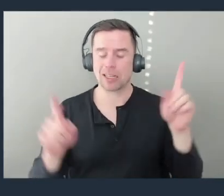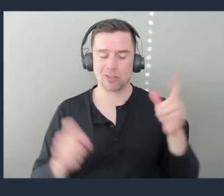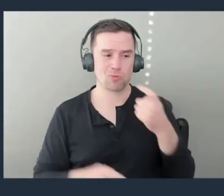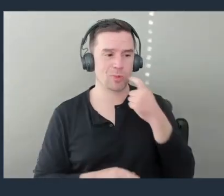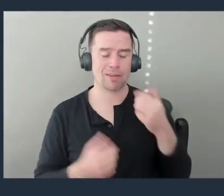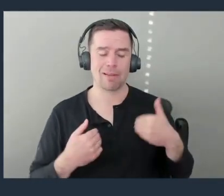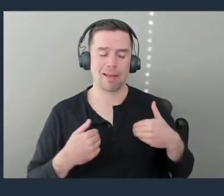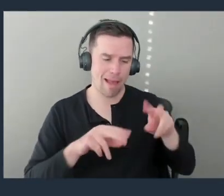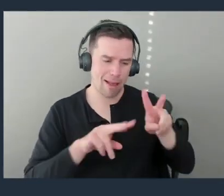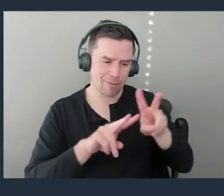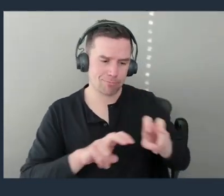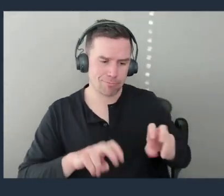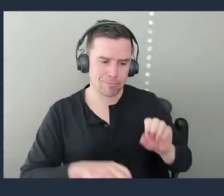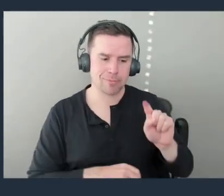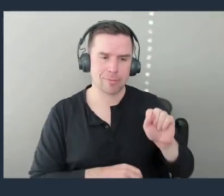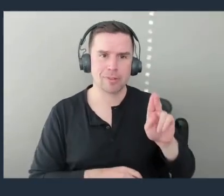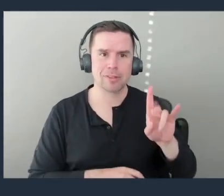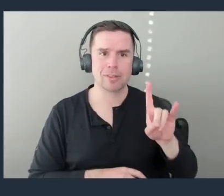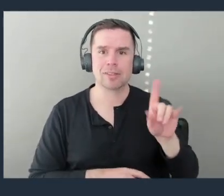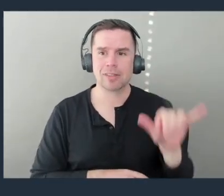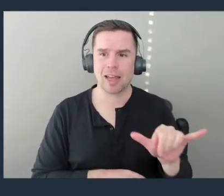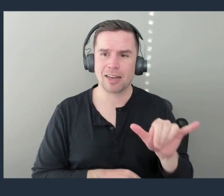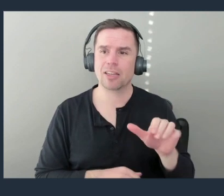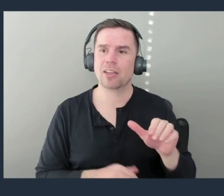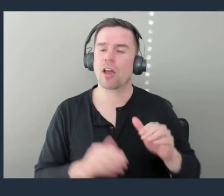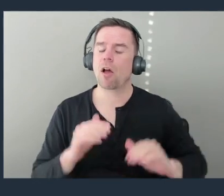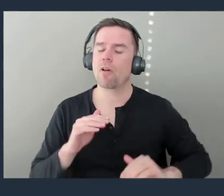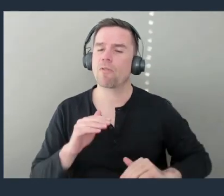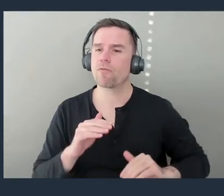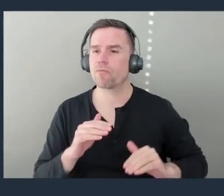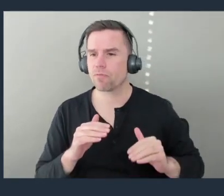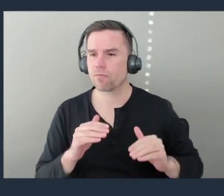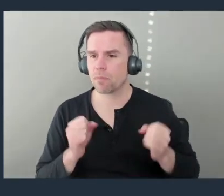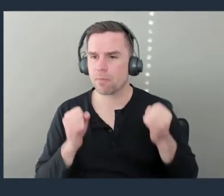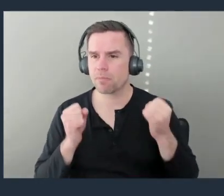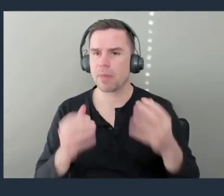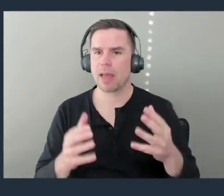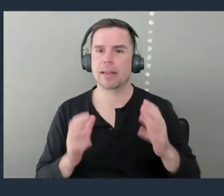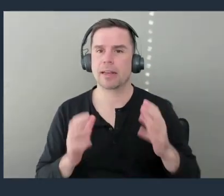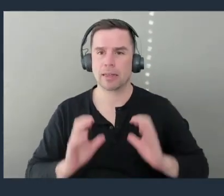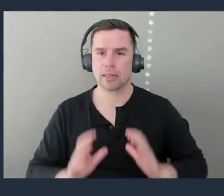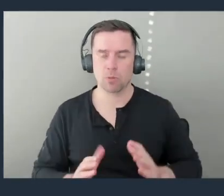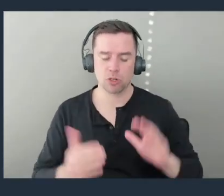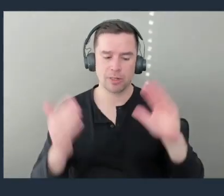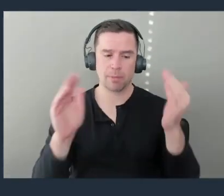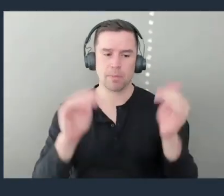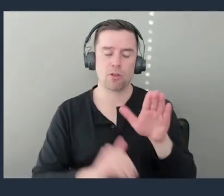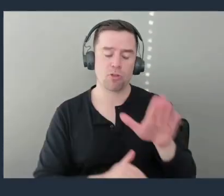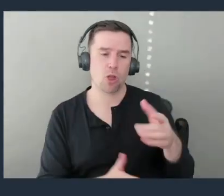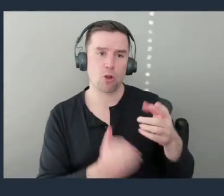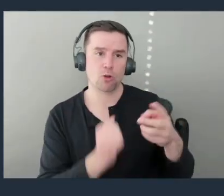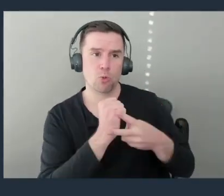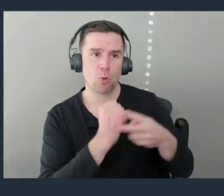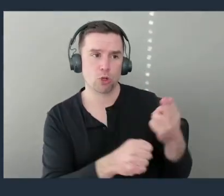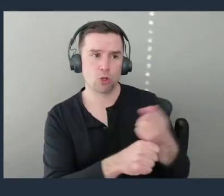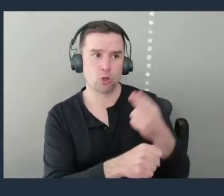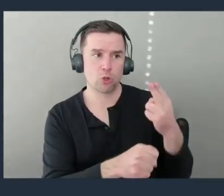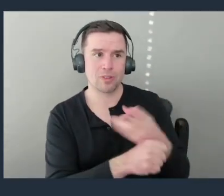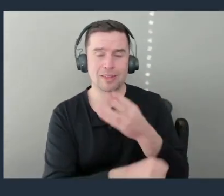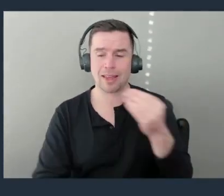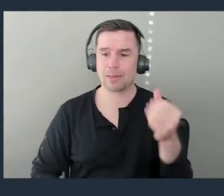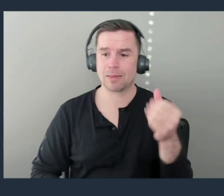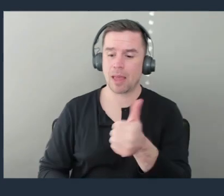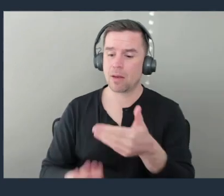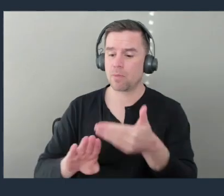over 2,000 Storage Lens customers and compared their storage usage and spend before and after enabling